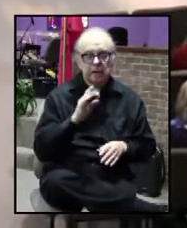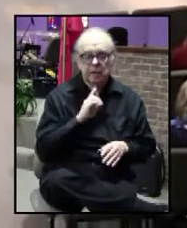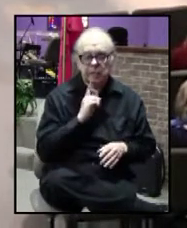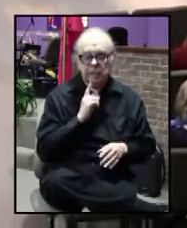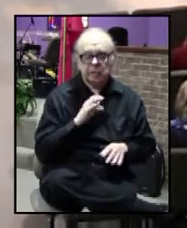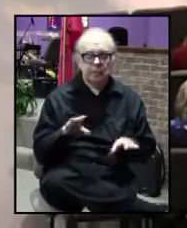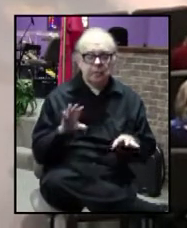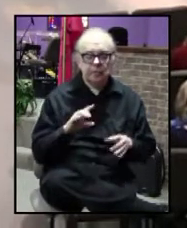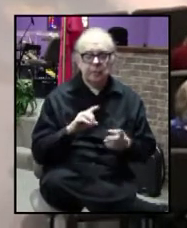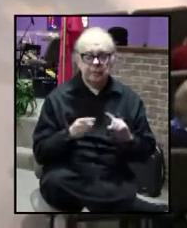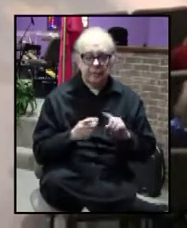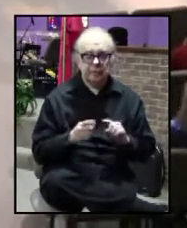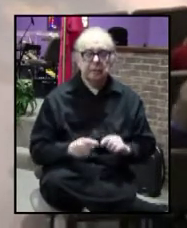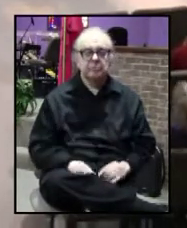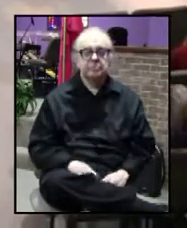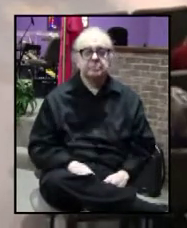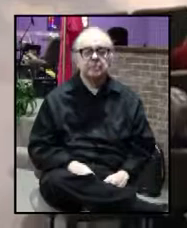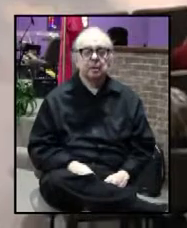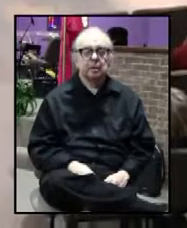changing.